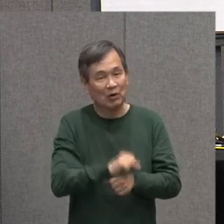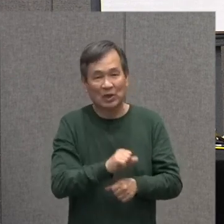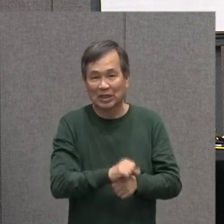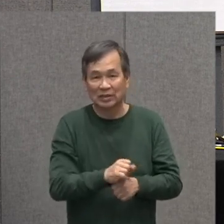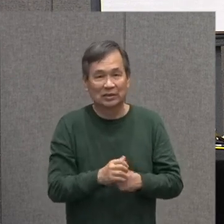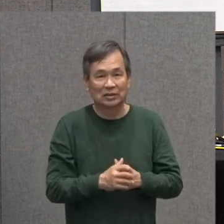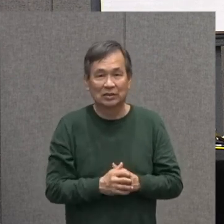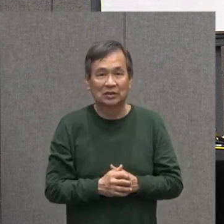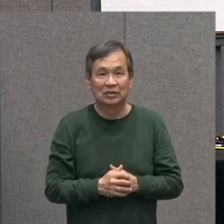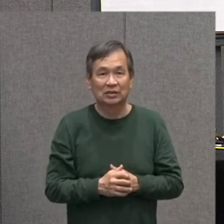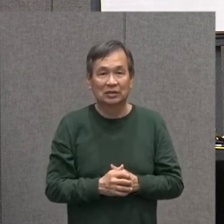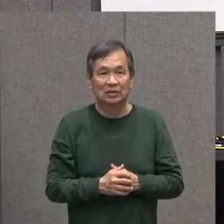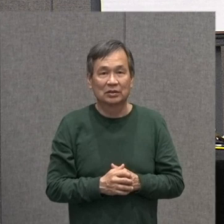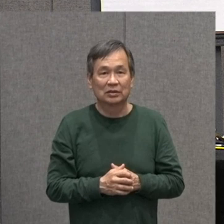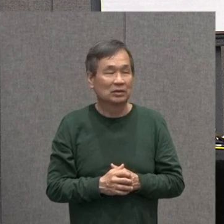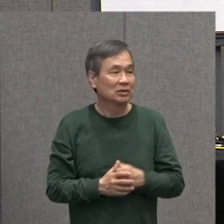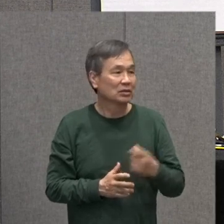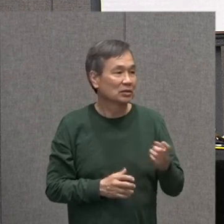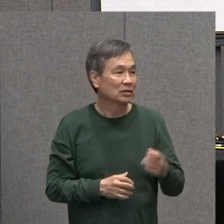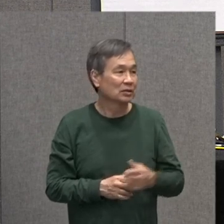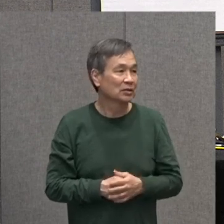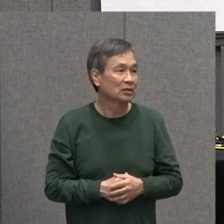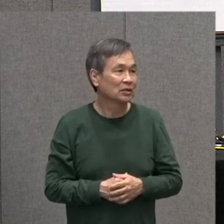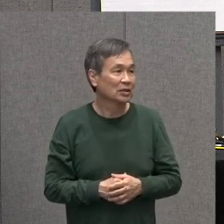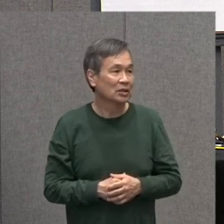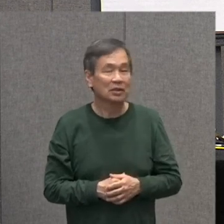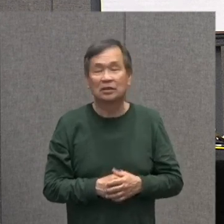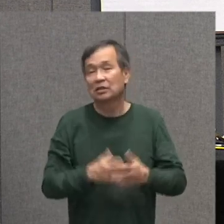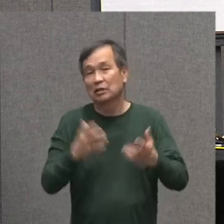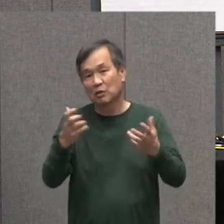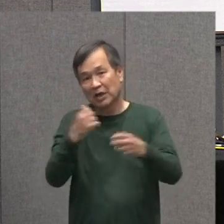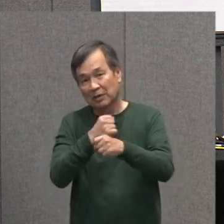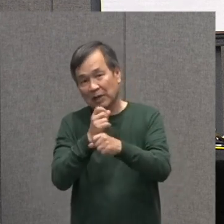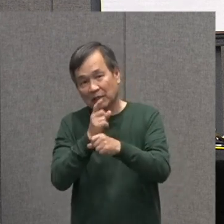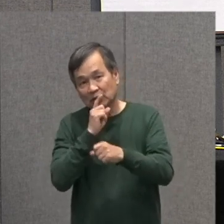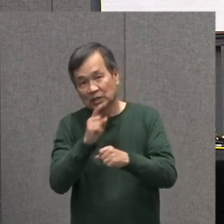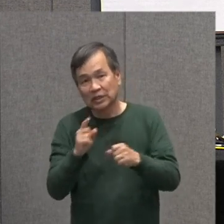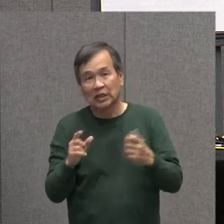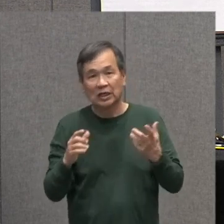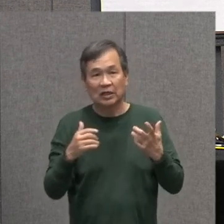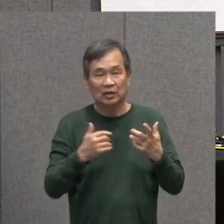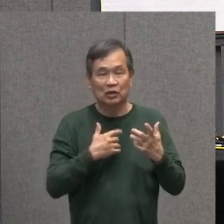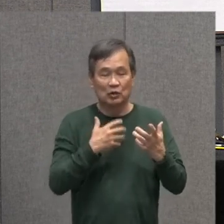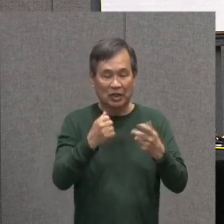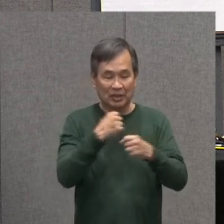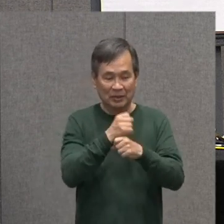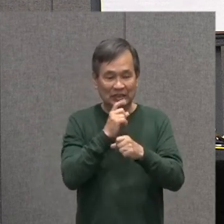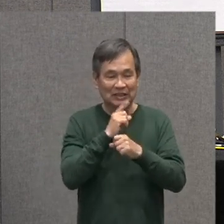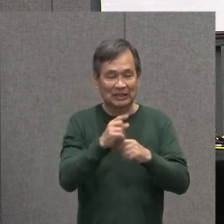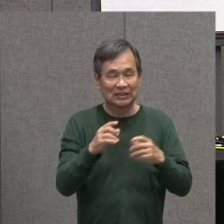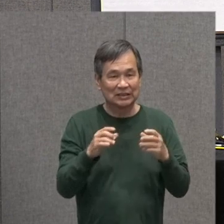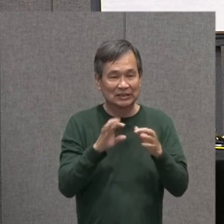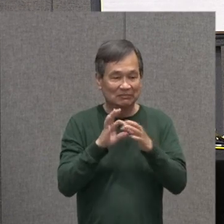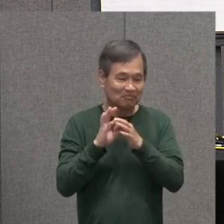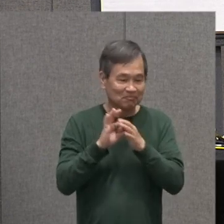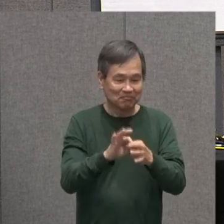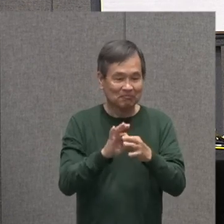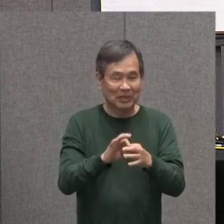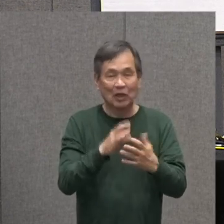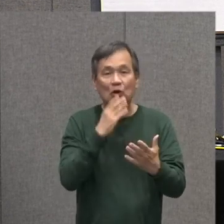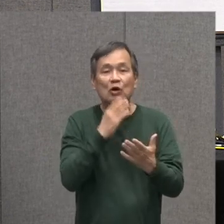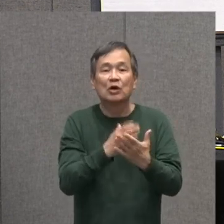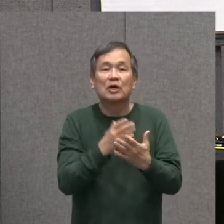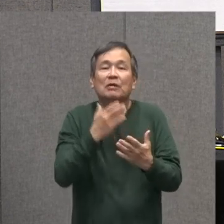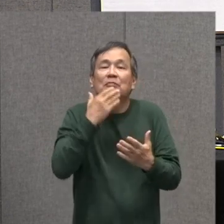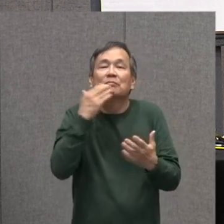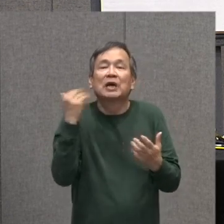Because remember, we're sort of engineers here, too. And we want whatever we're sticking on to have a nice, secure base. So in order to do that, what you